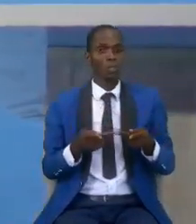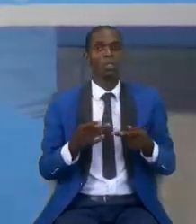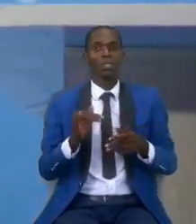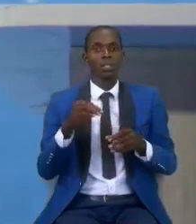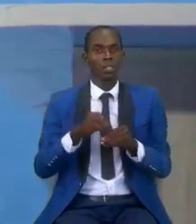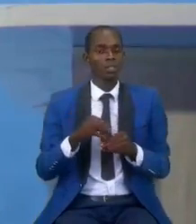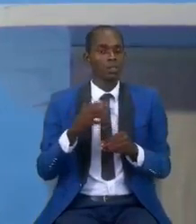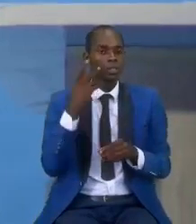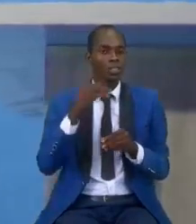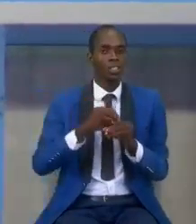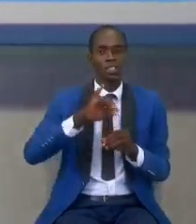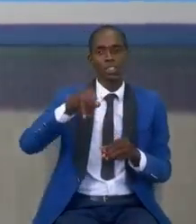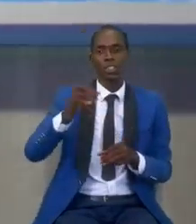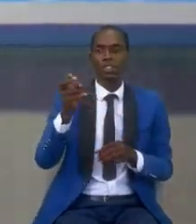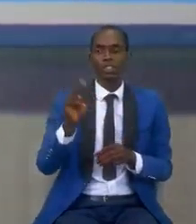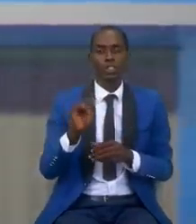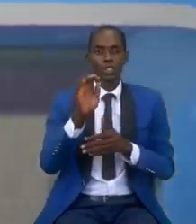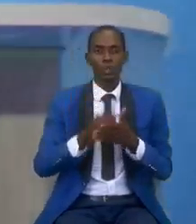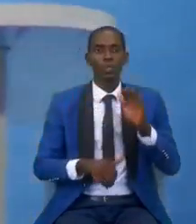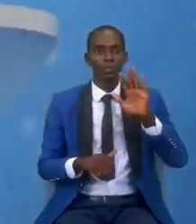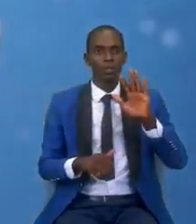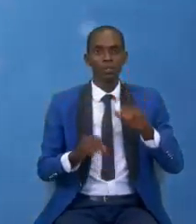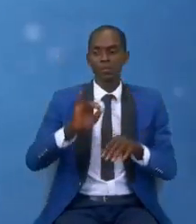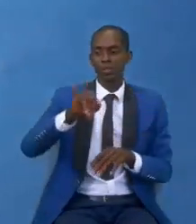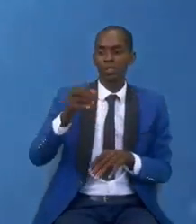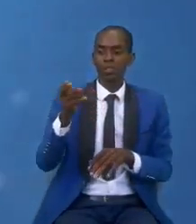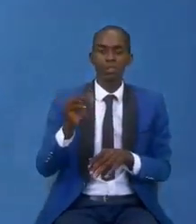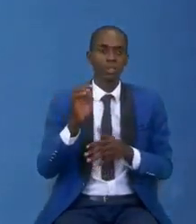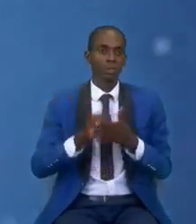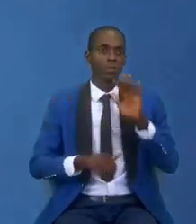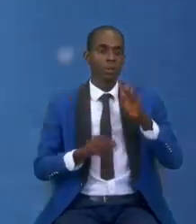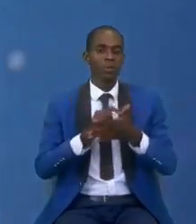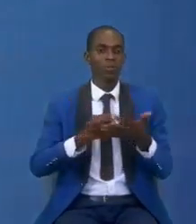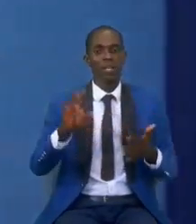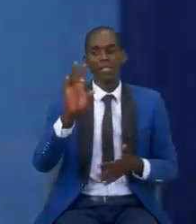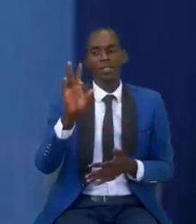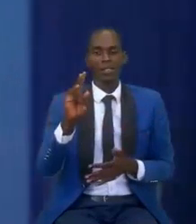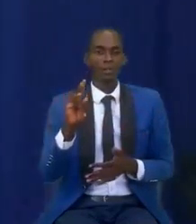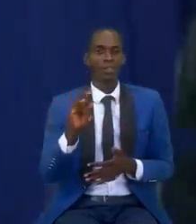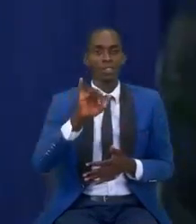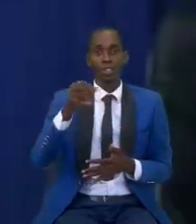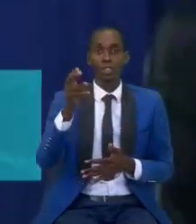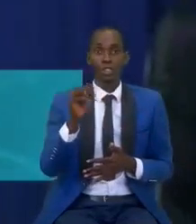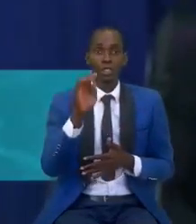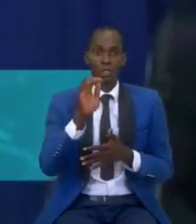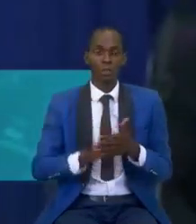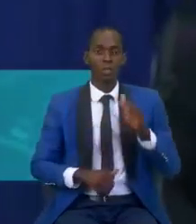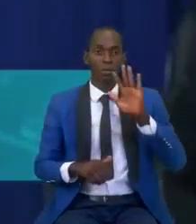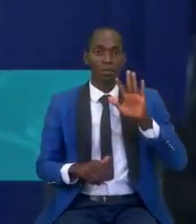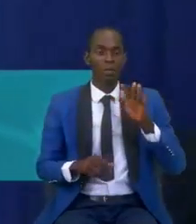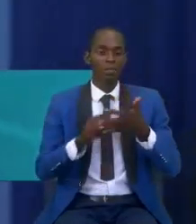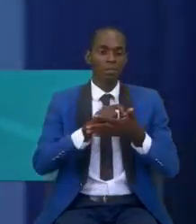verse 17. John chapter 5, and we're looking at verse 17. It says, but